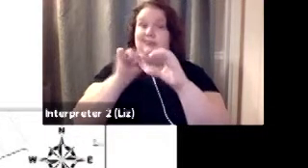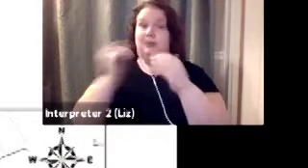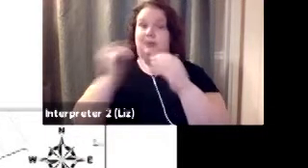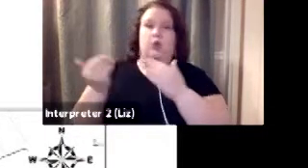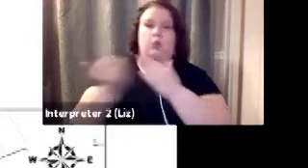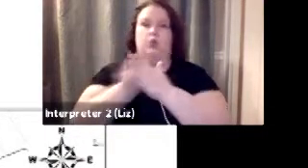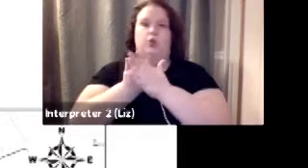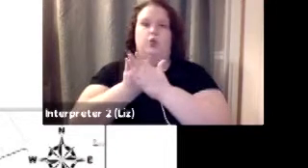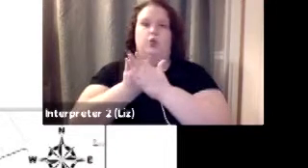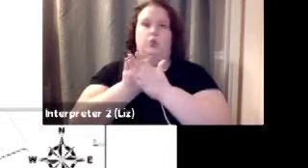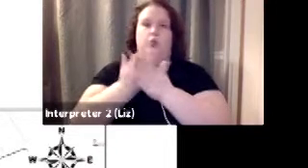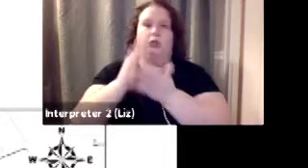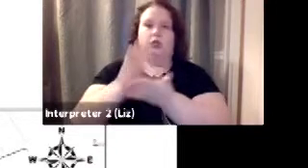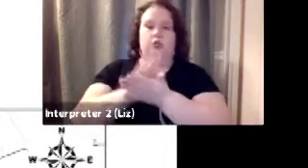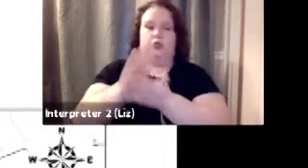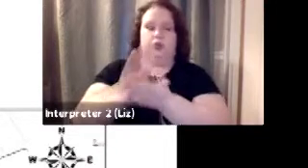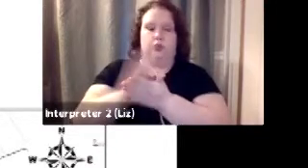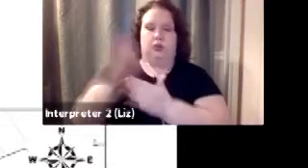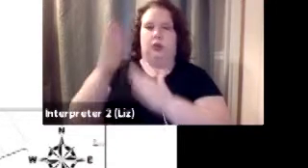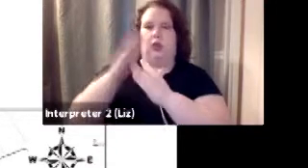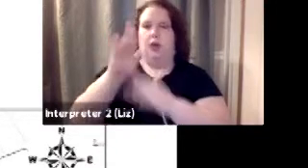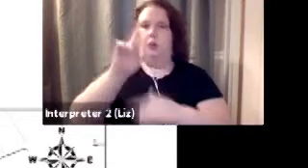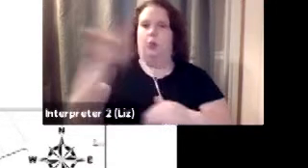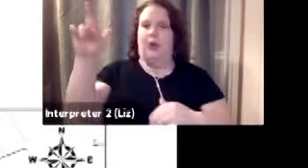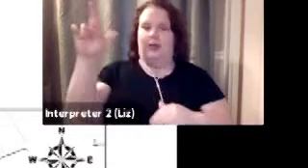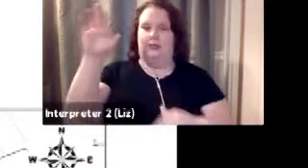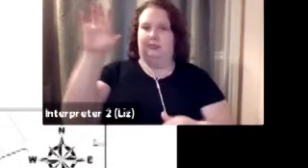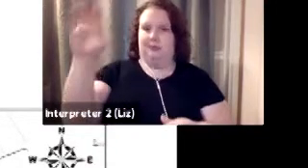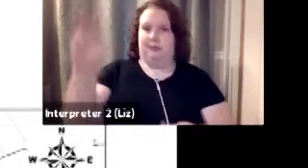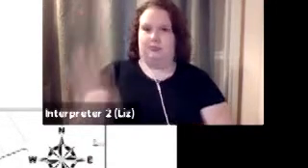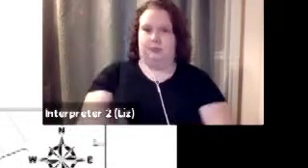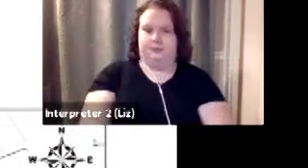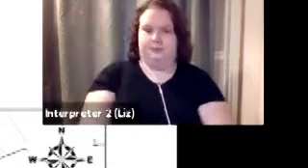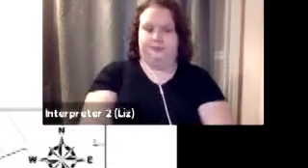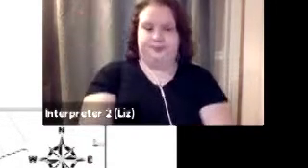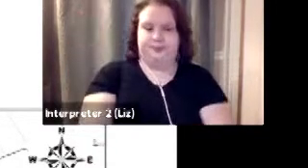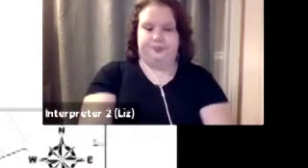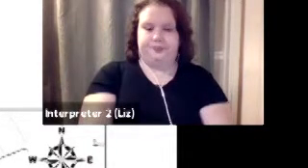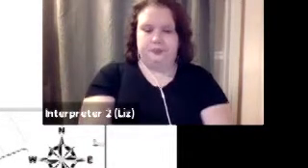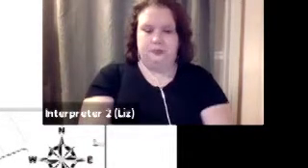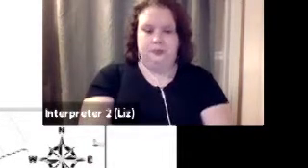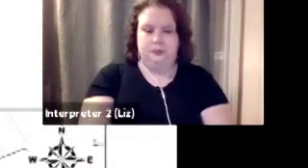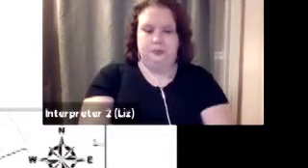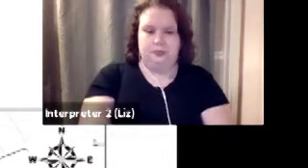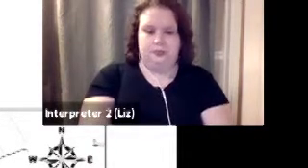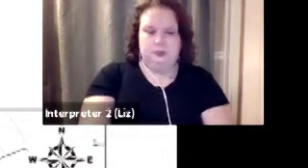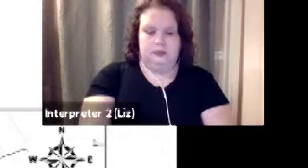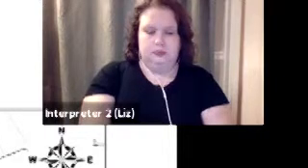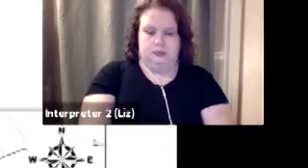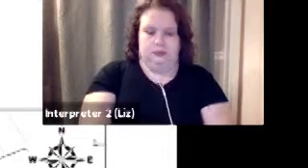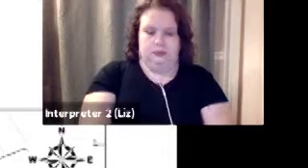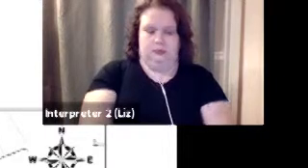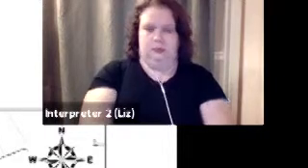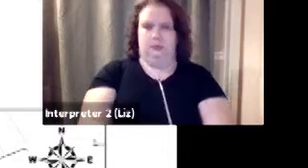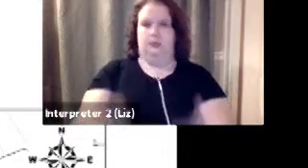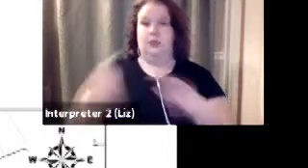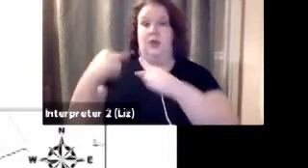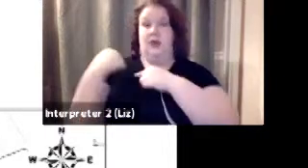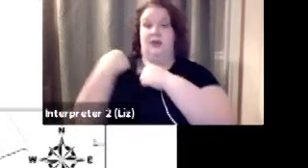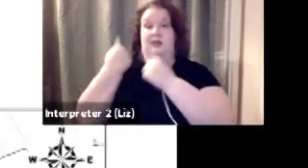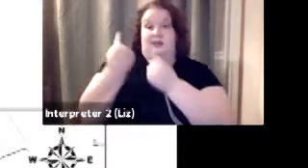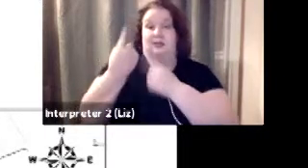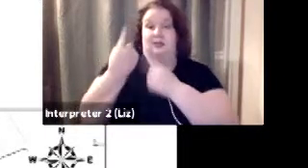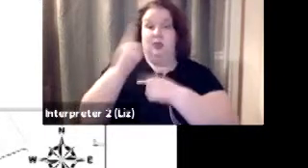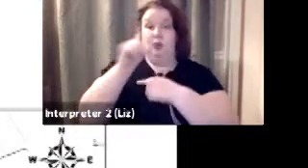right of the quadrant. And it just so happens, these are also the six schools that have been addressed within the last 20 years, uh, with,